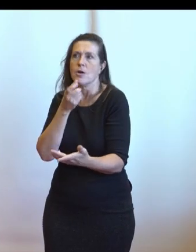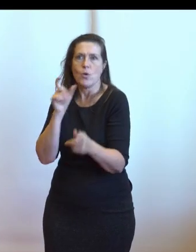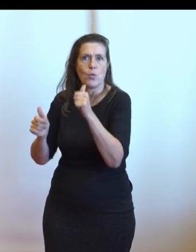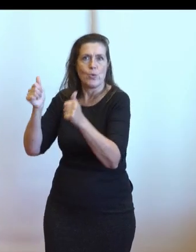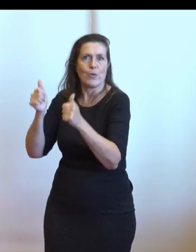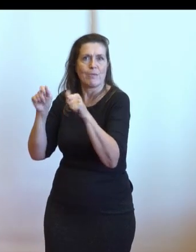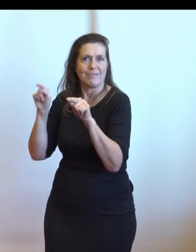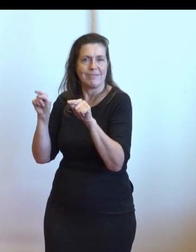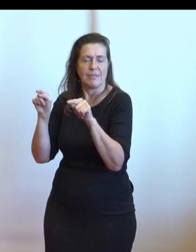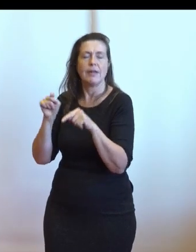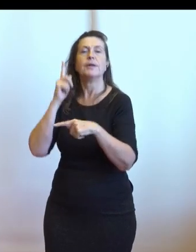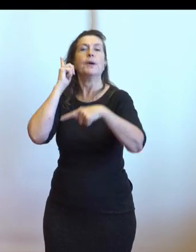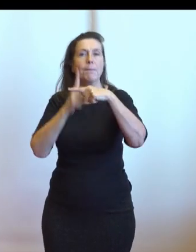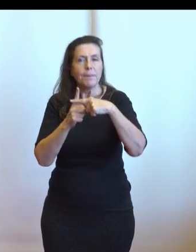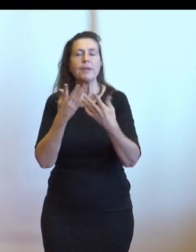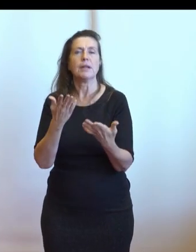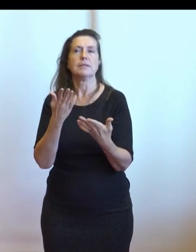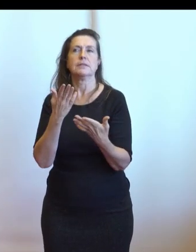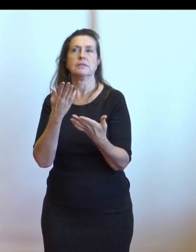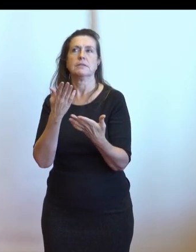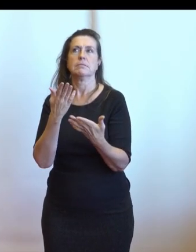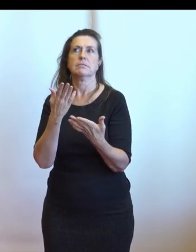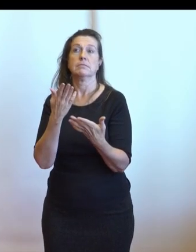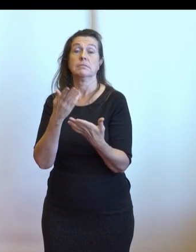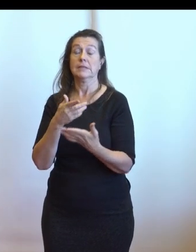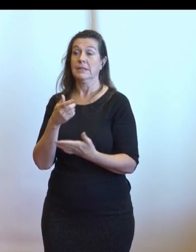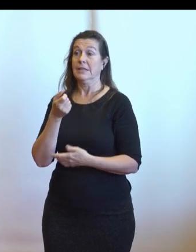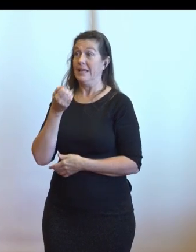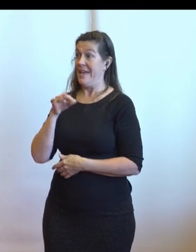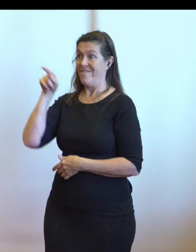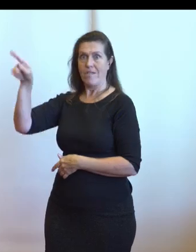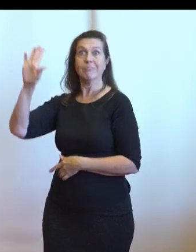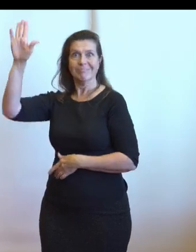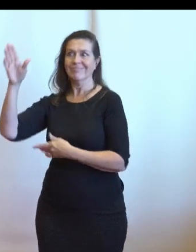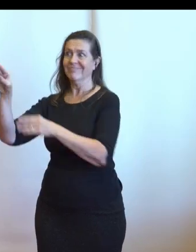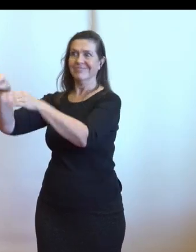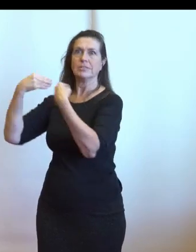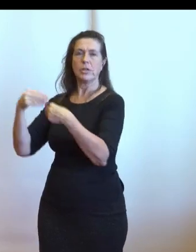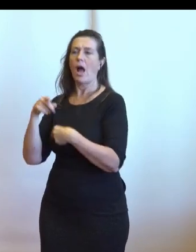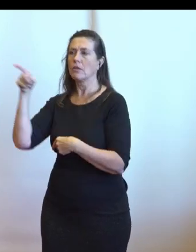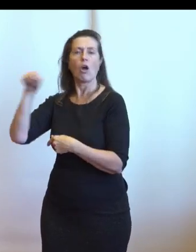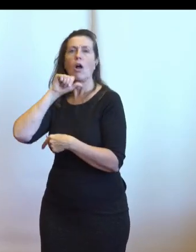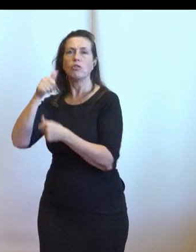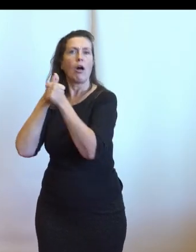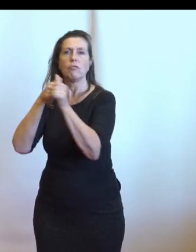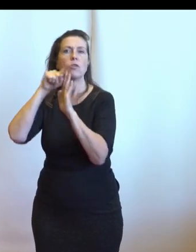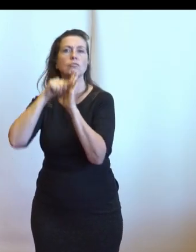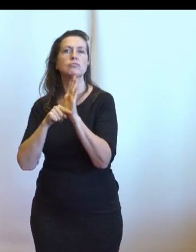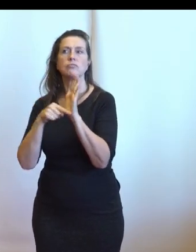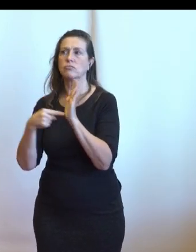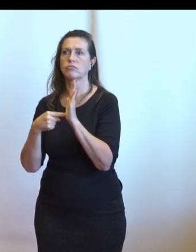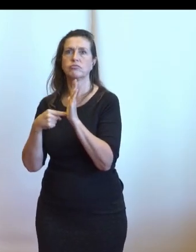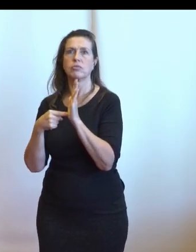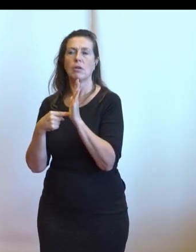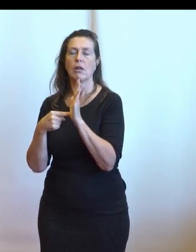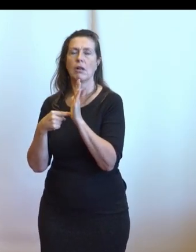and also being realistic about if the vendor is not totally compliant, we are not going to work with them. I think it